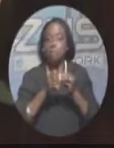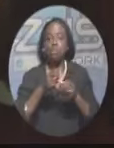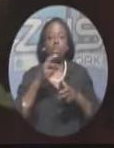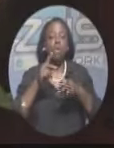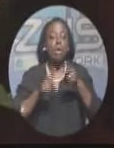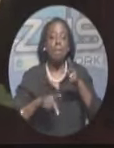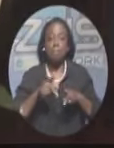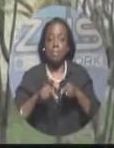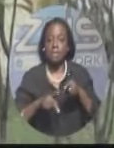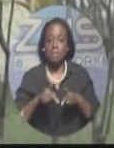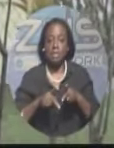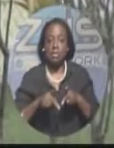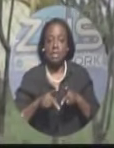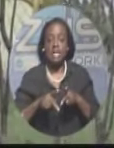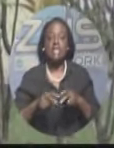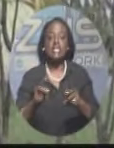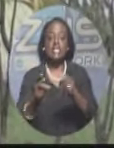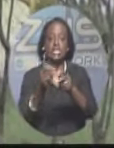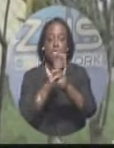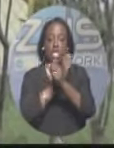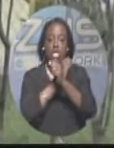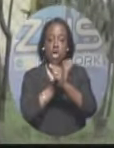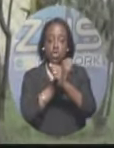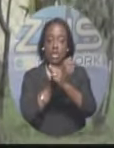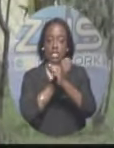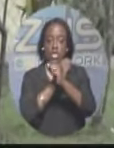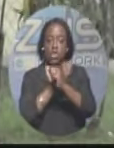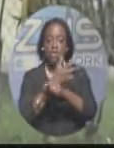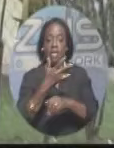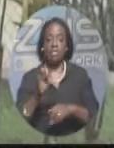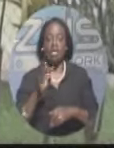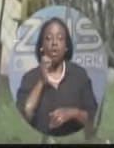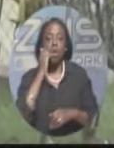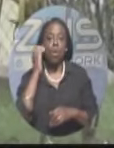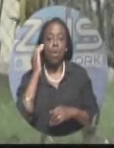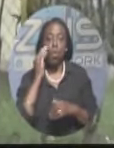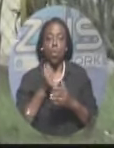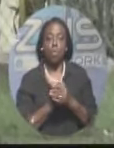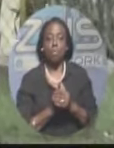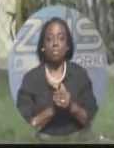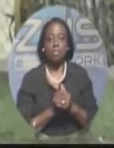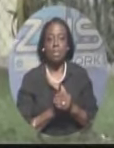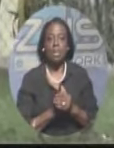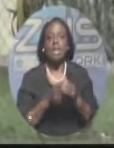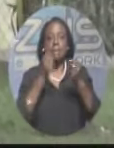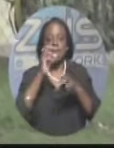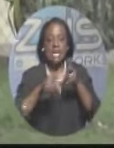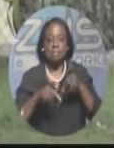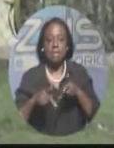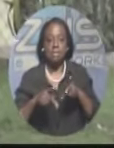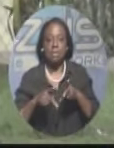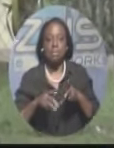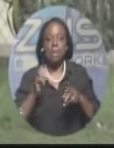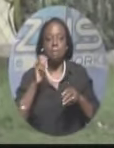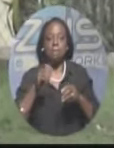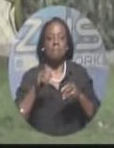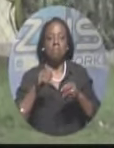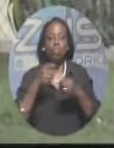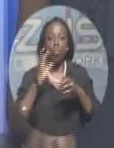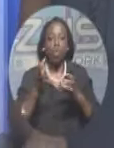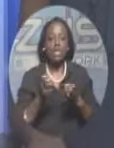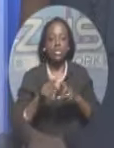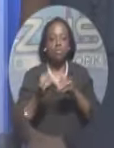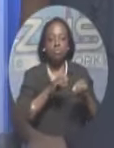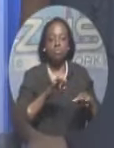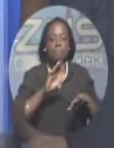some who chose to stay. For those who packed up and were headed out, wanted to do so by noon. Kelsey Johnson, ZNS Network